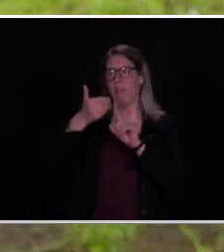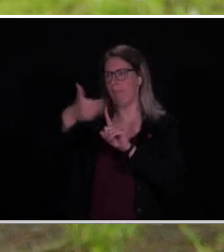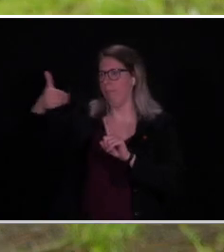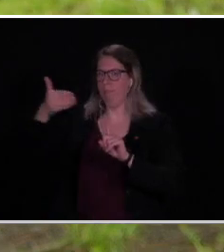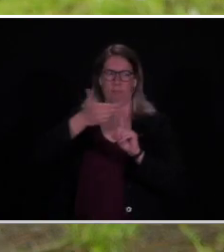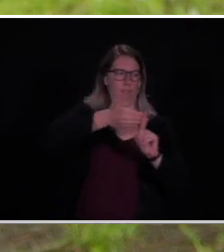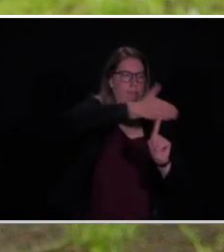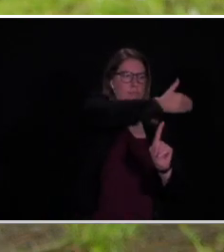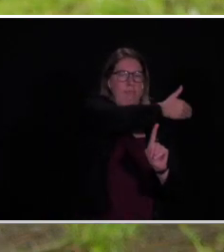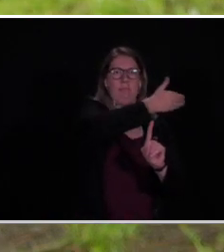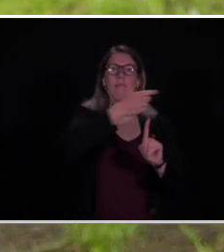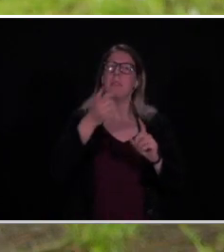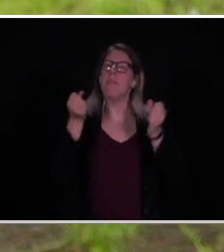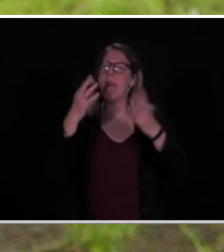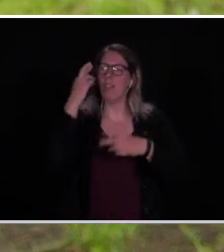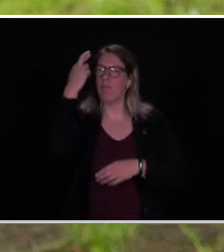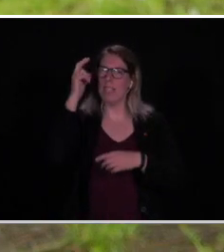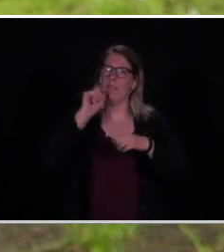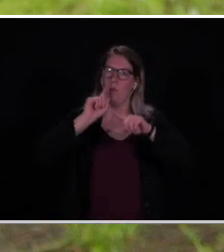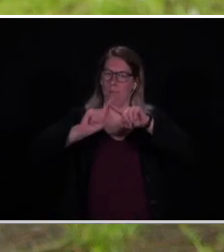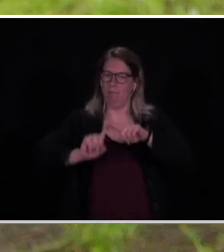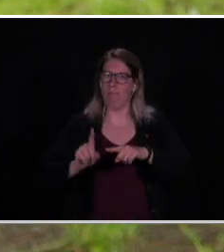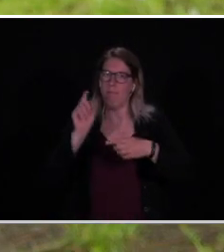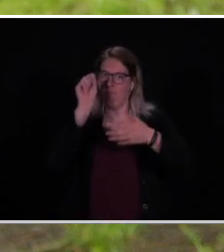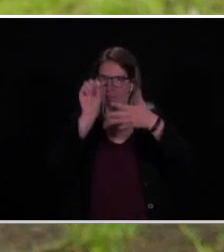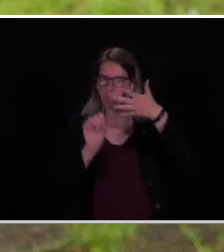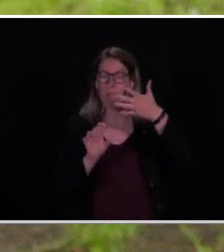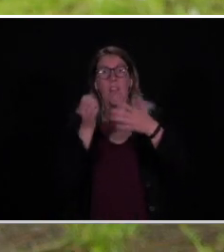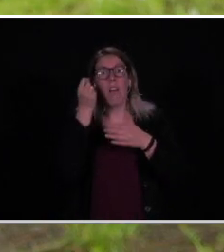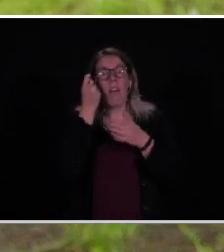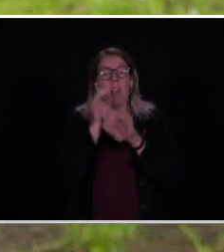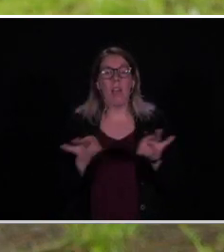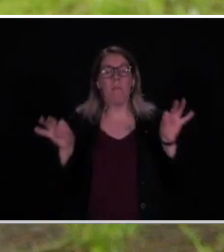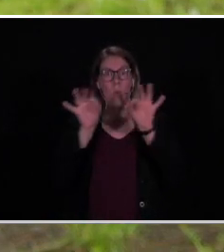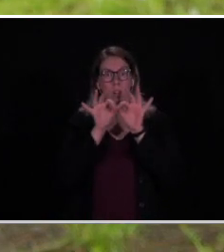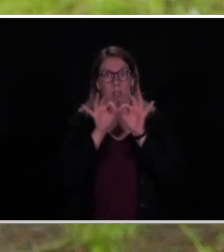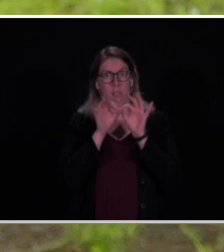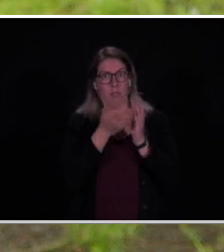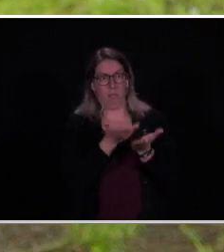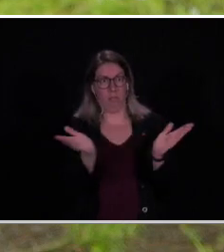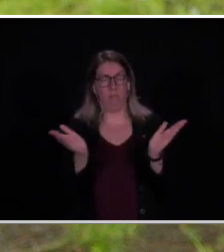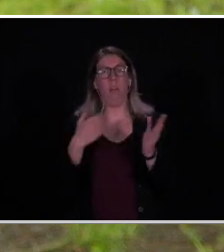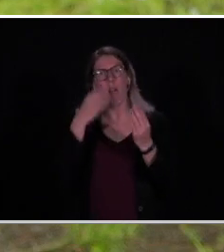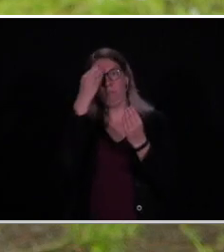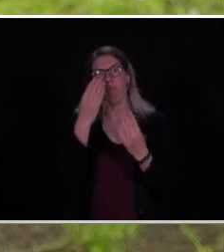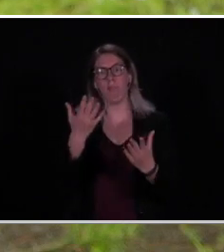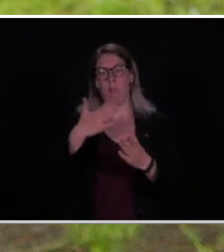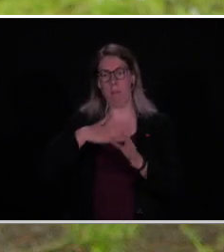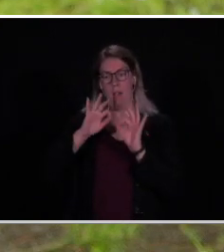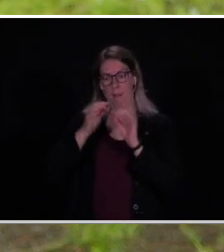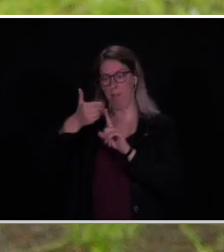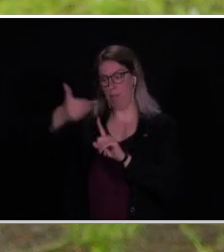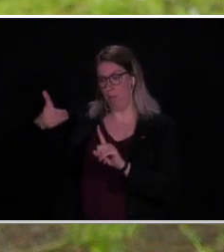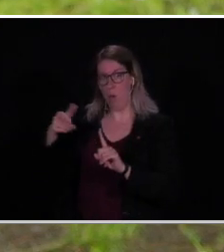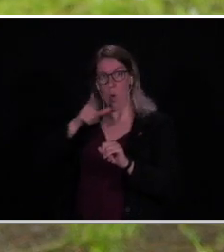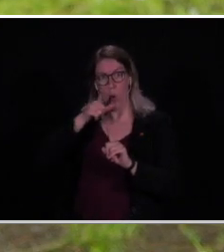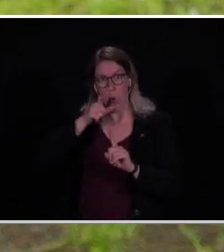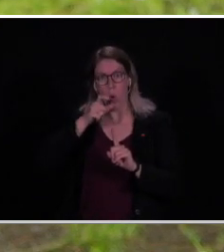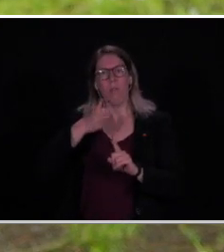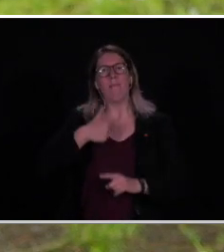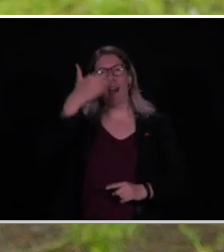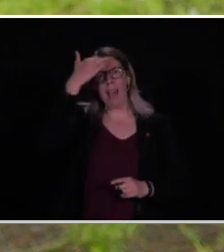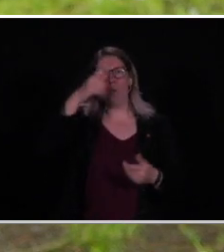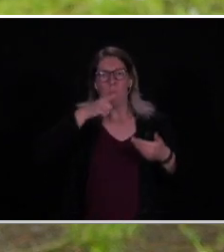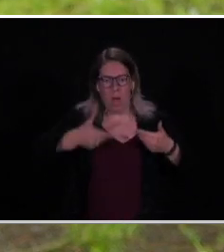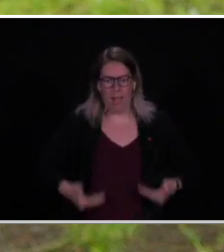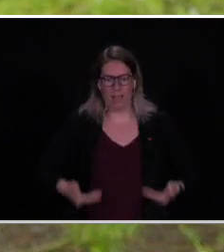for a number of reasons, but the most important is that it informs you, the audience, that I know who I am and I know where I come